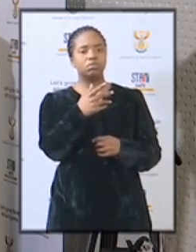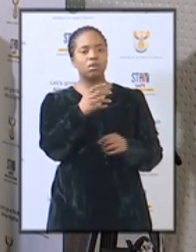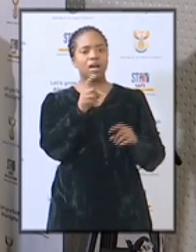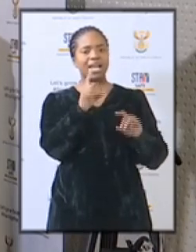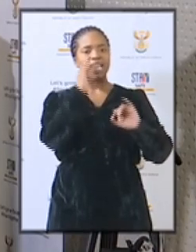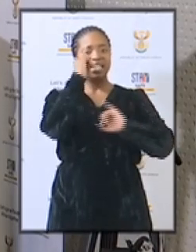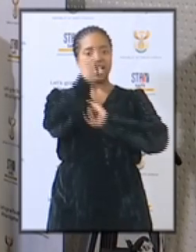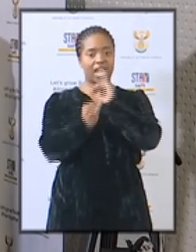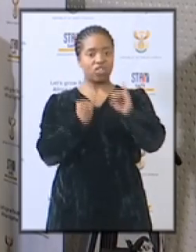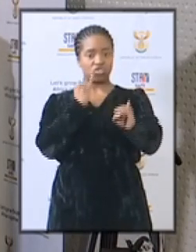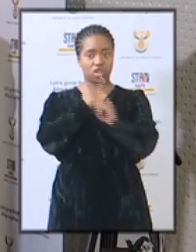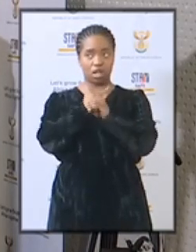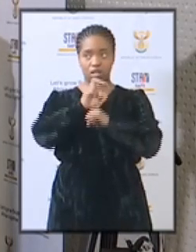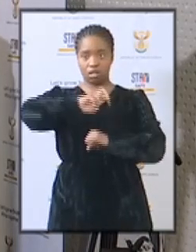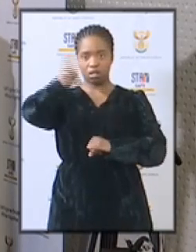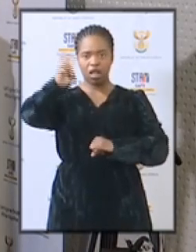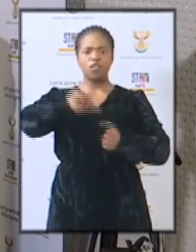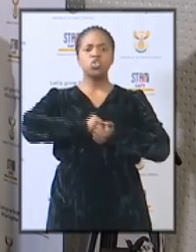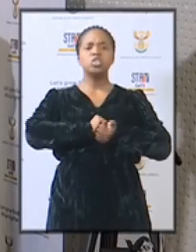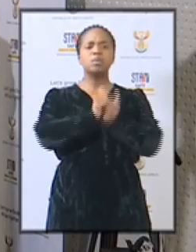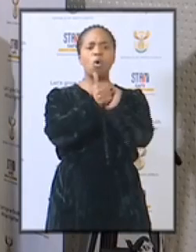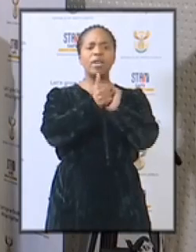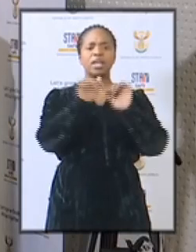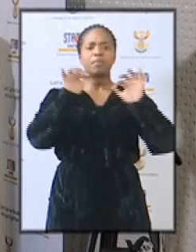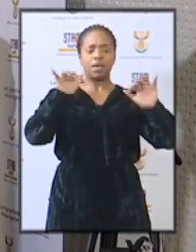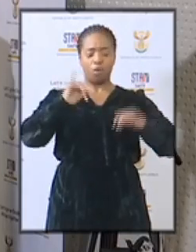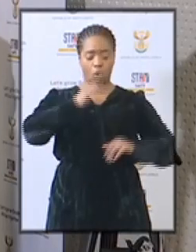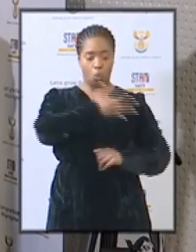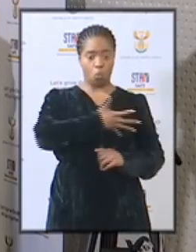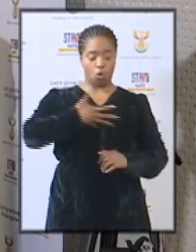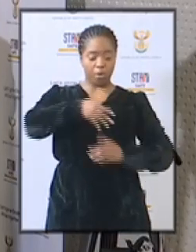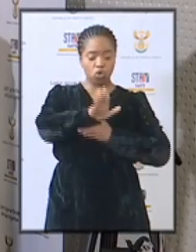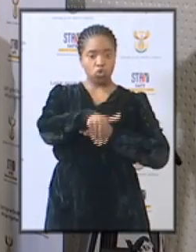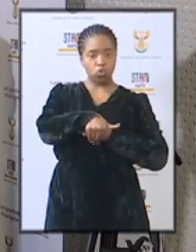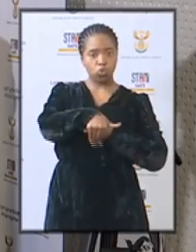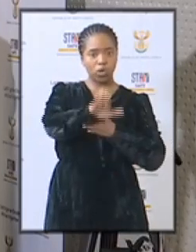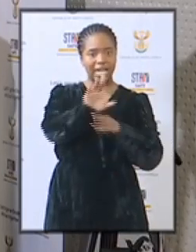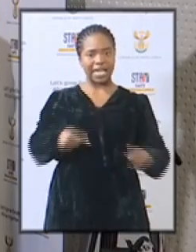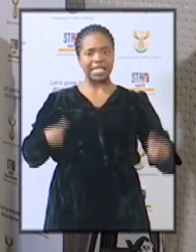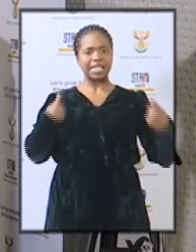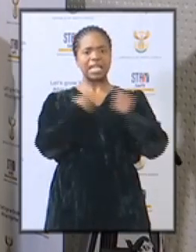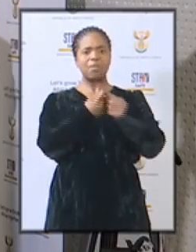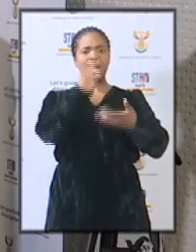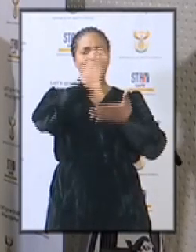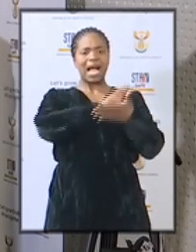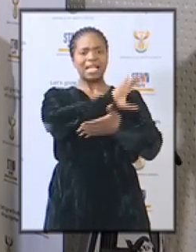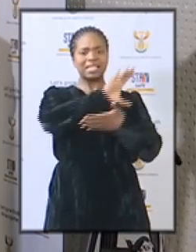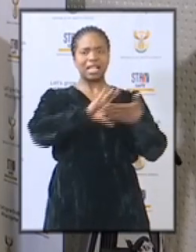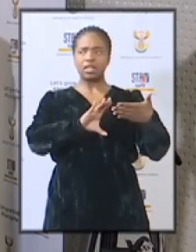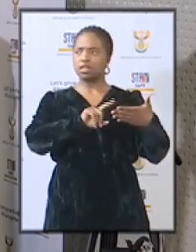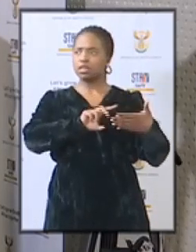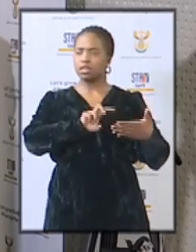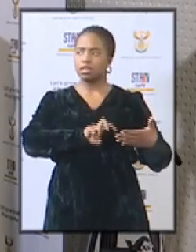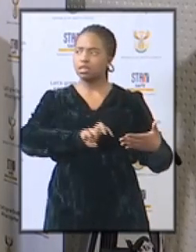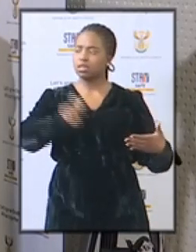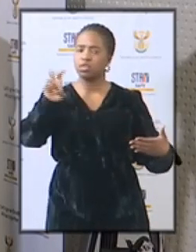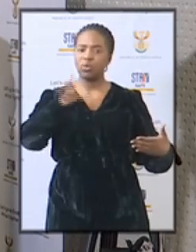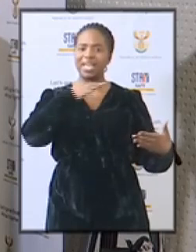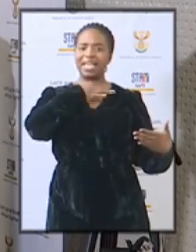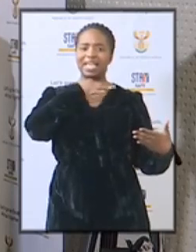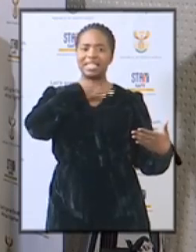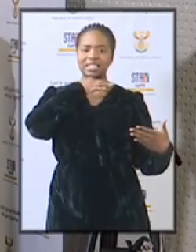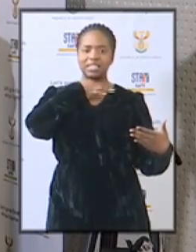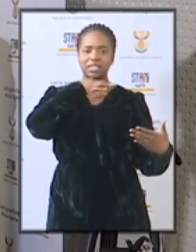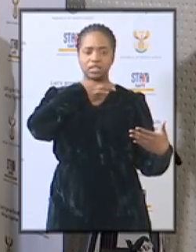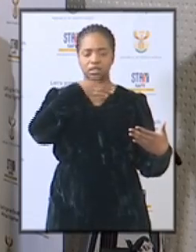international travel of athletes? The women's cricket team has called off their tour to England that is